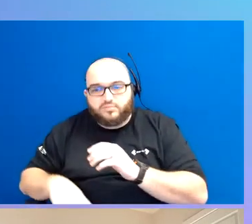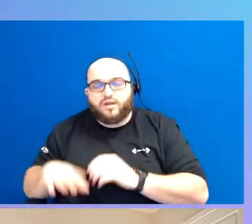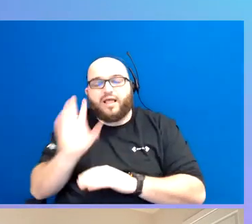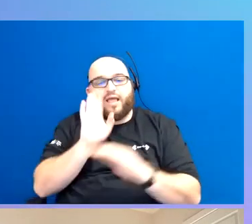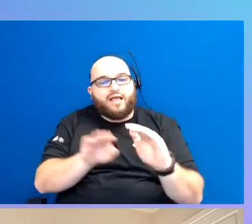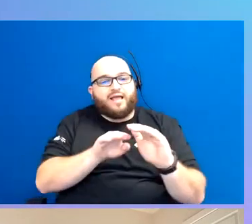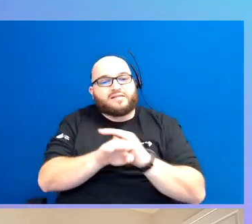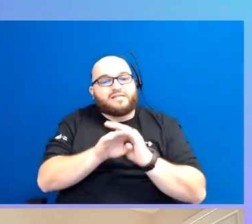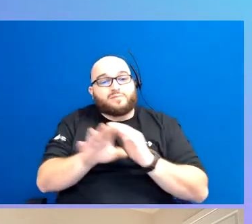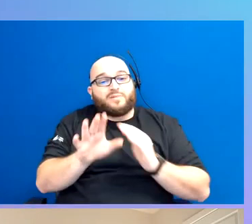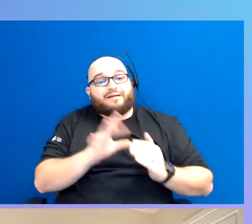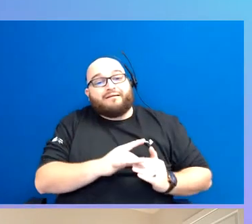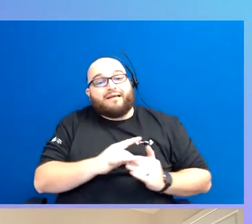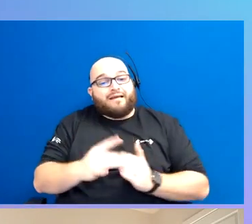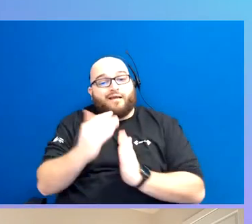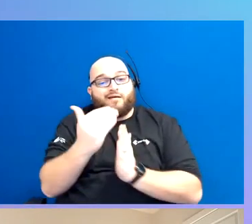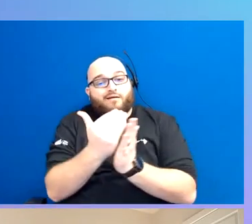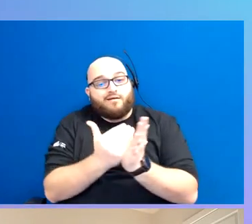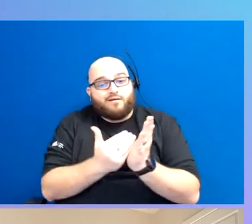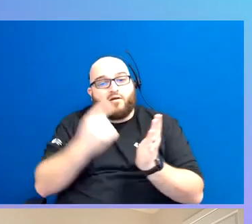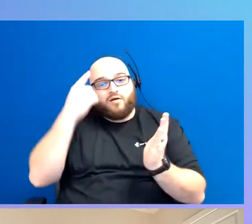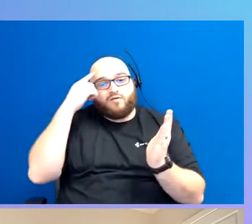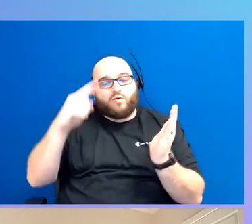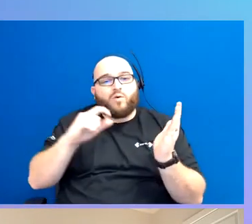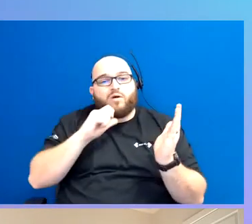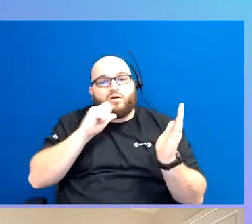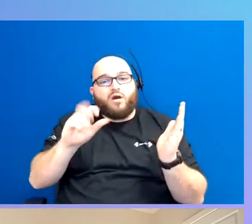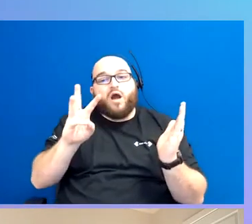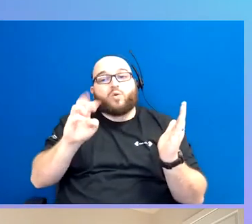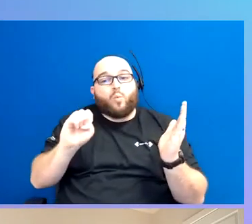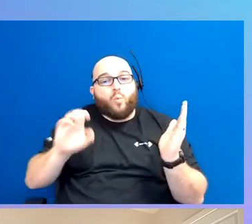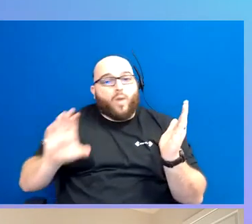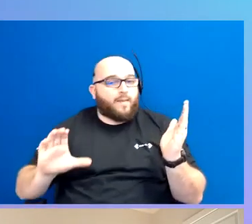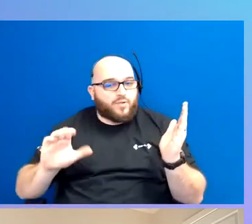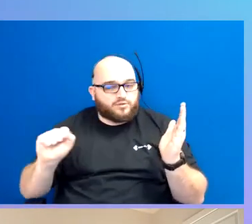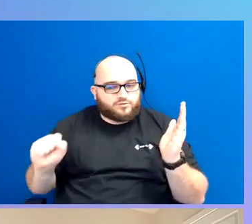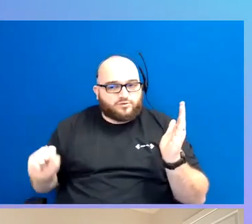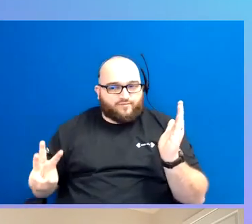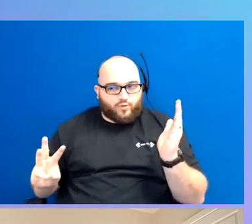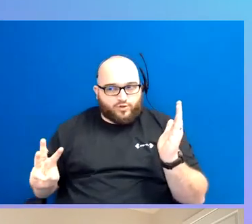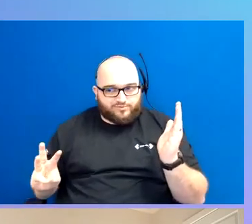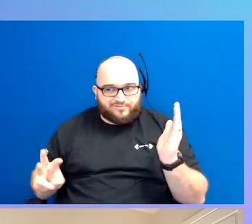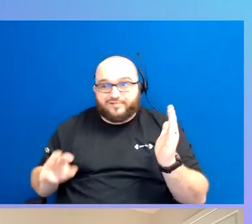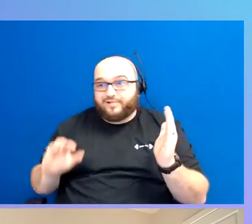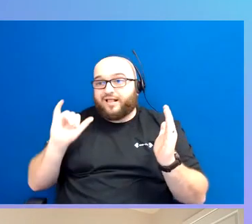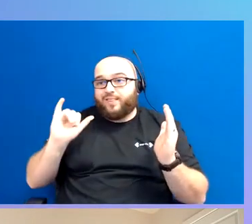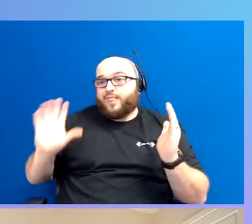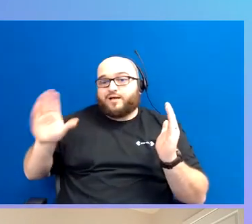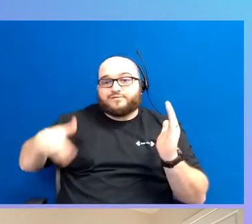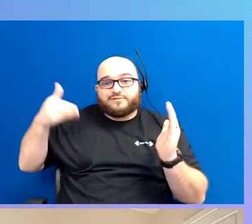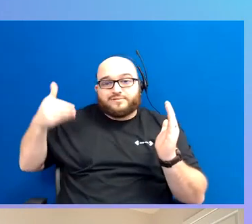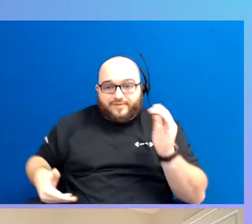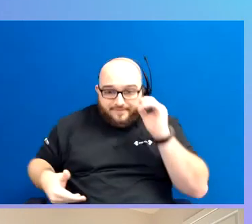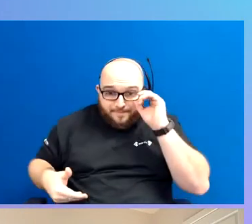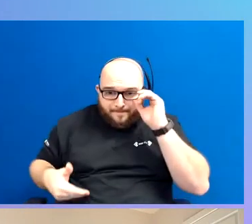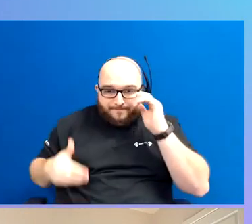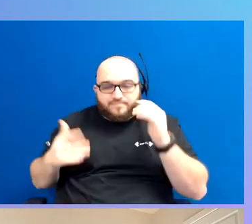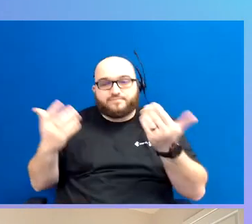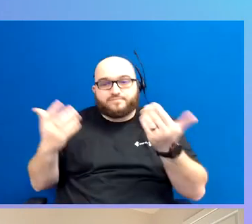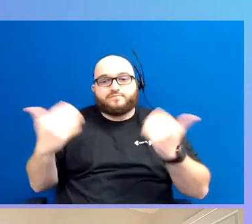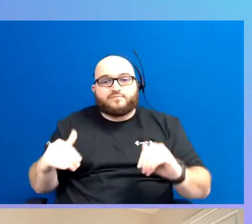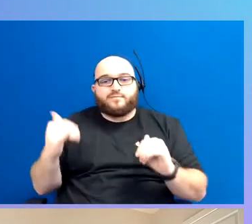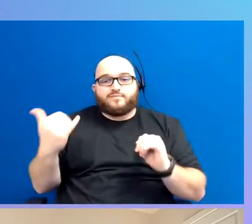accessibility guidelines for non-web softwares. That's all about me, and let's